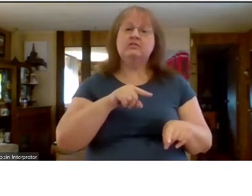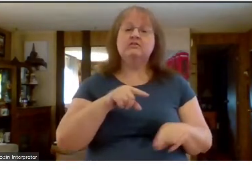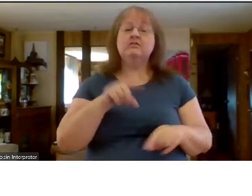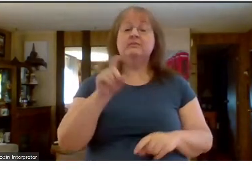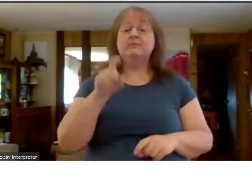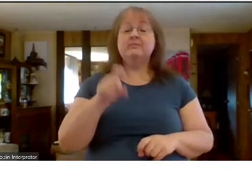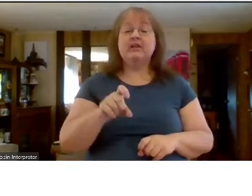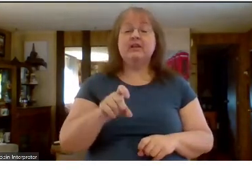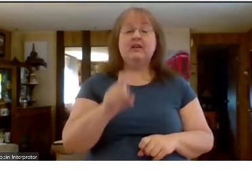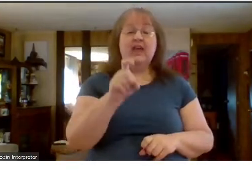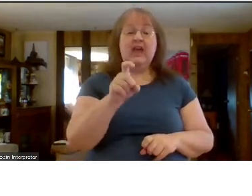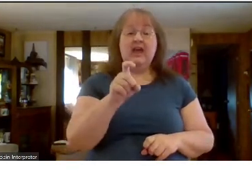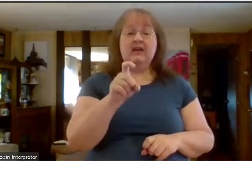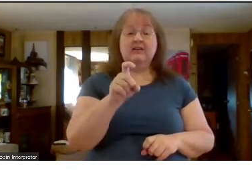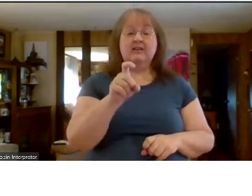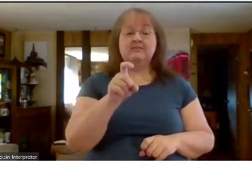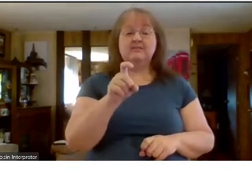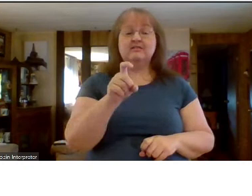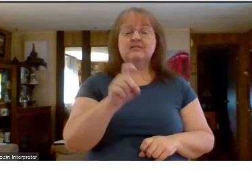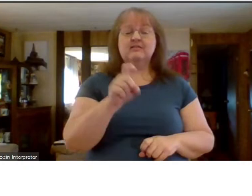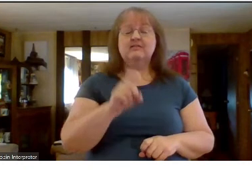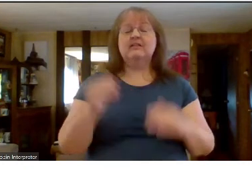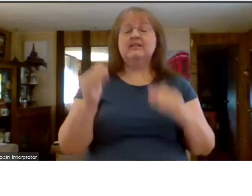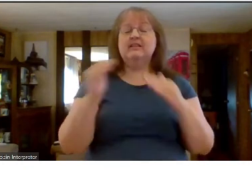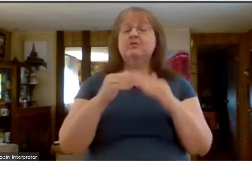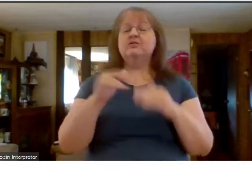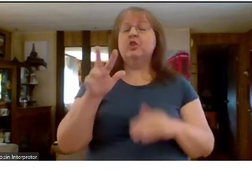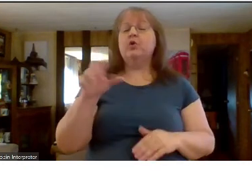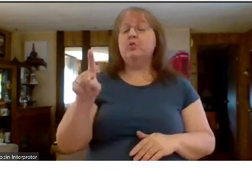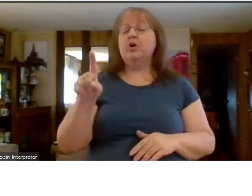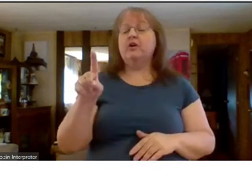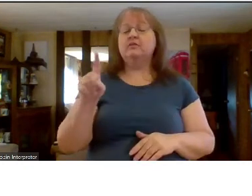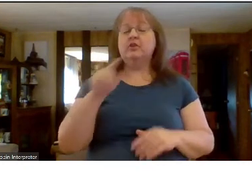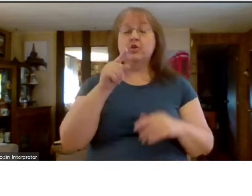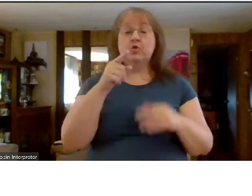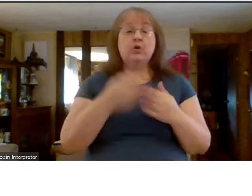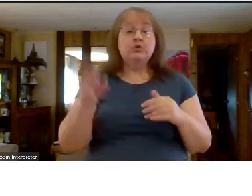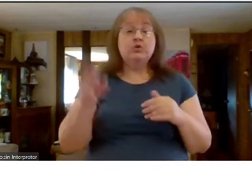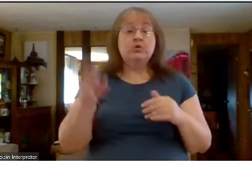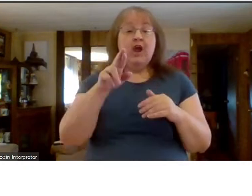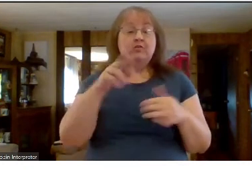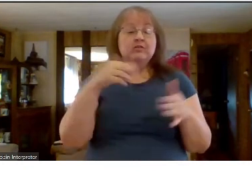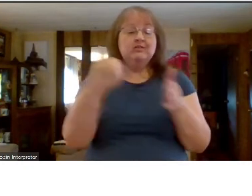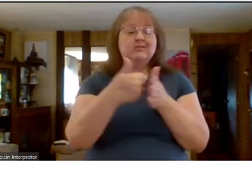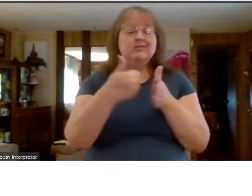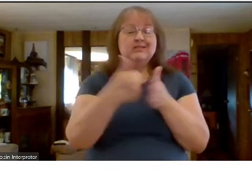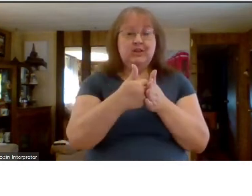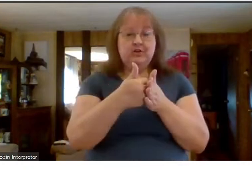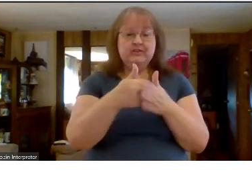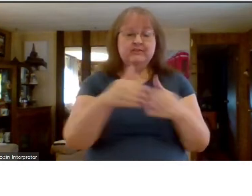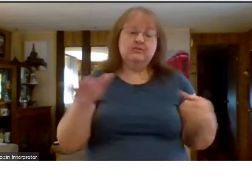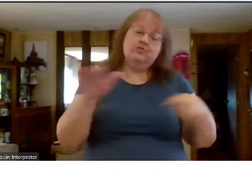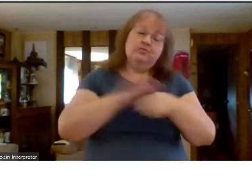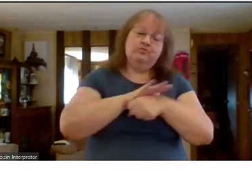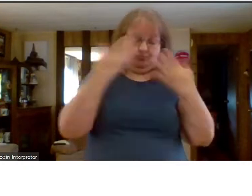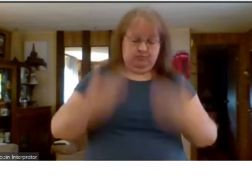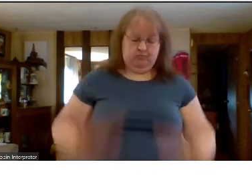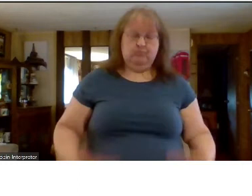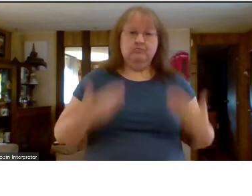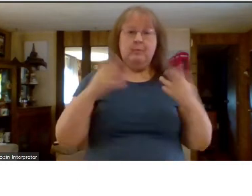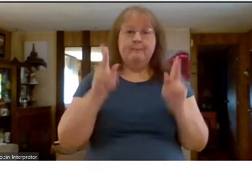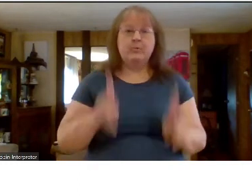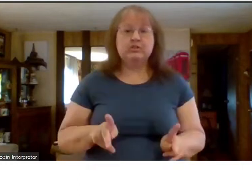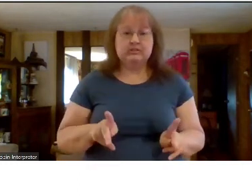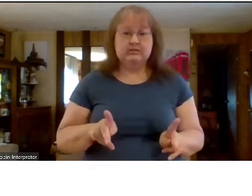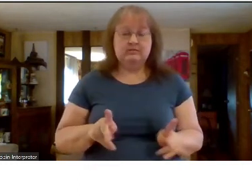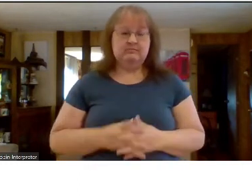use that as an answer. You have to say x equals 31. Round to the nearest whole person.